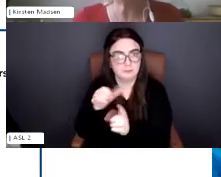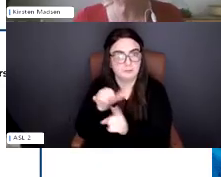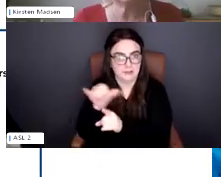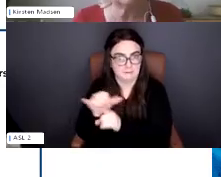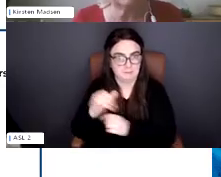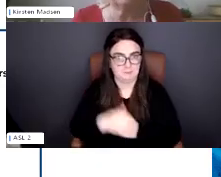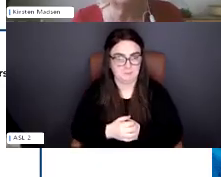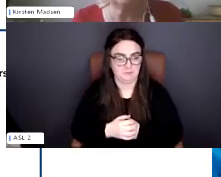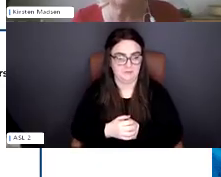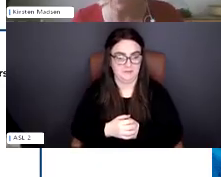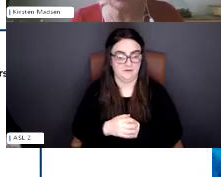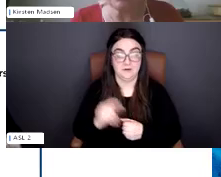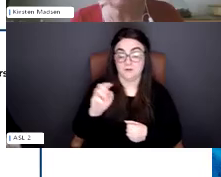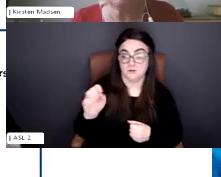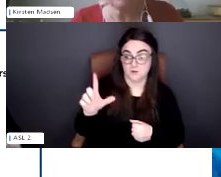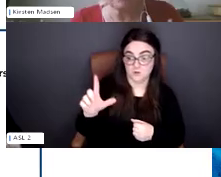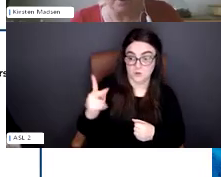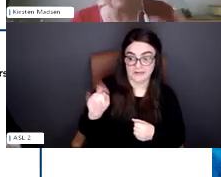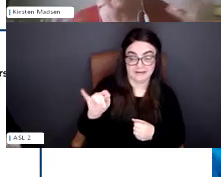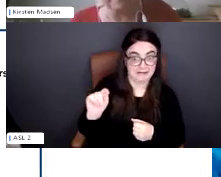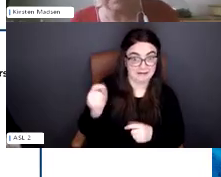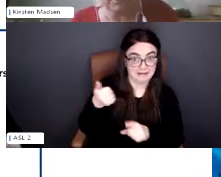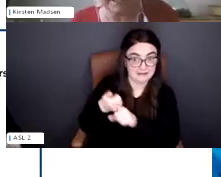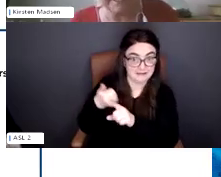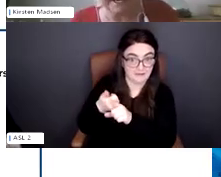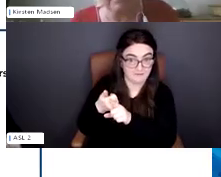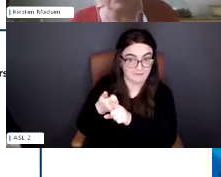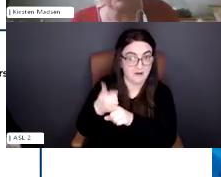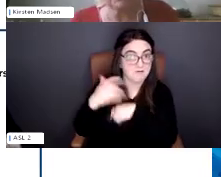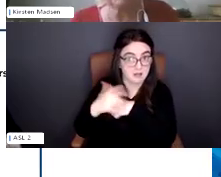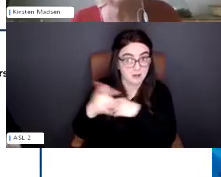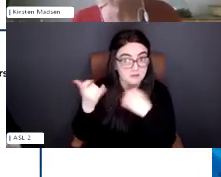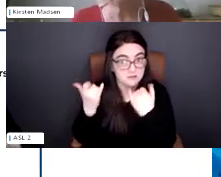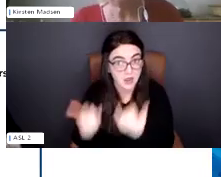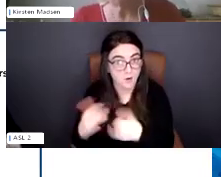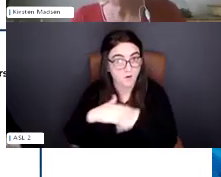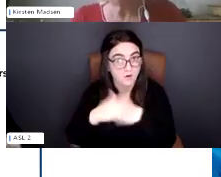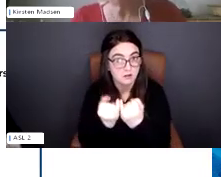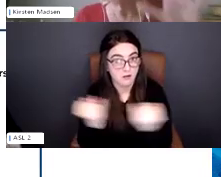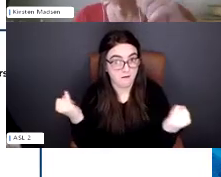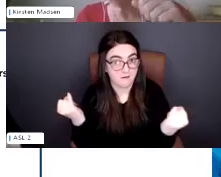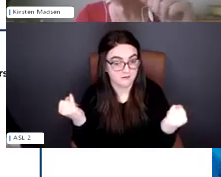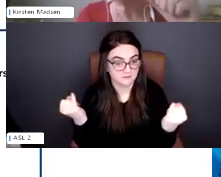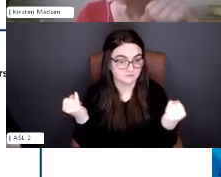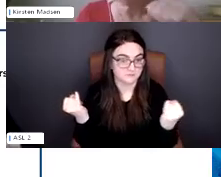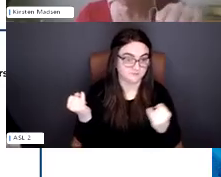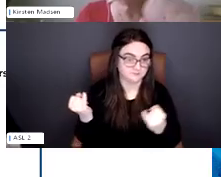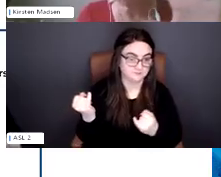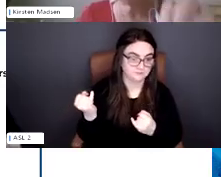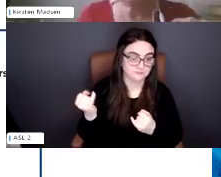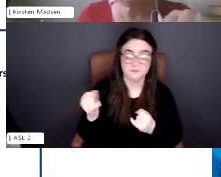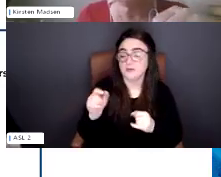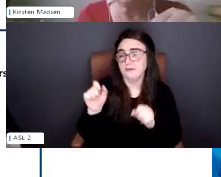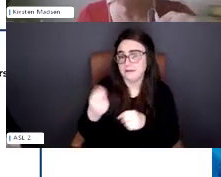The toolkit itself is modular, the one that's available right now online, but you can also